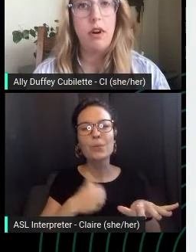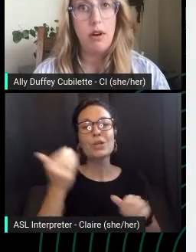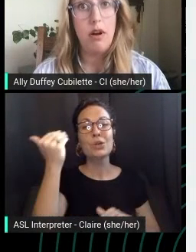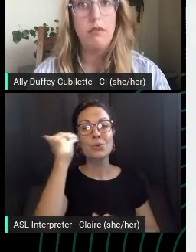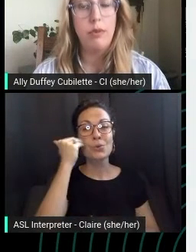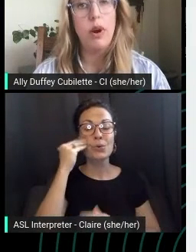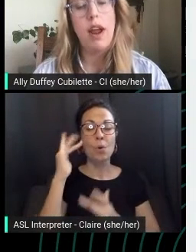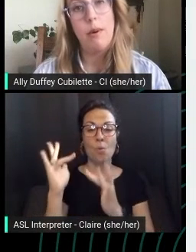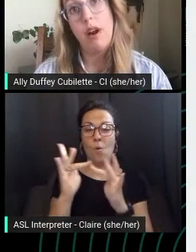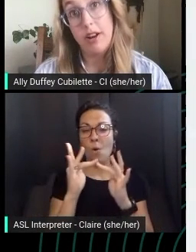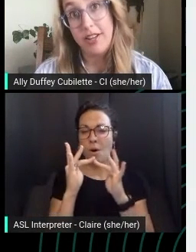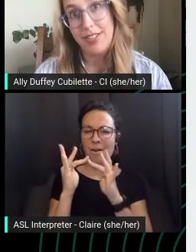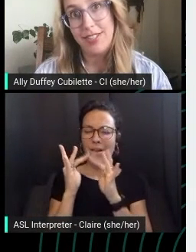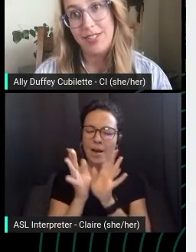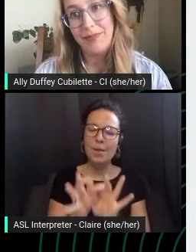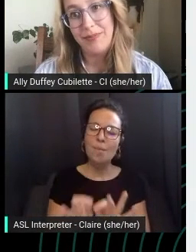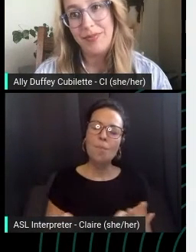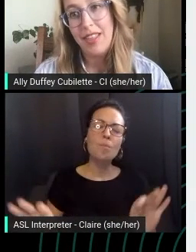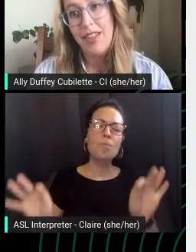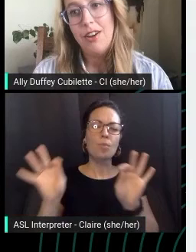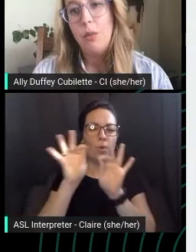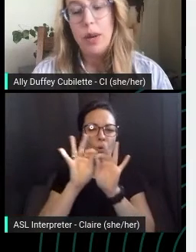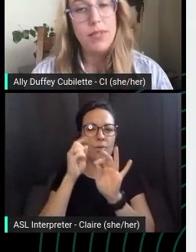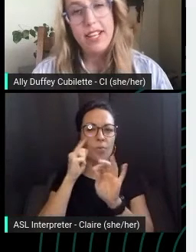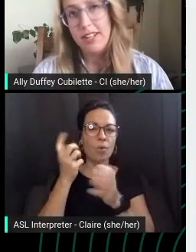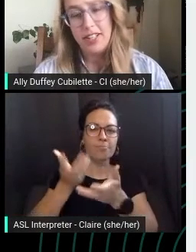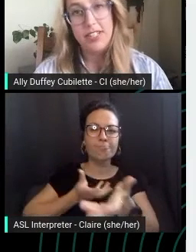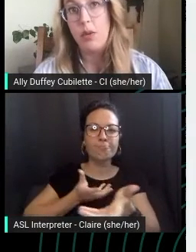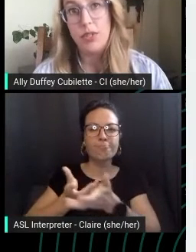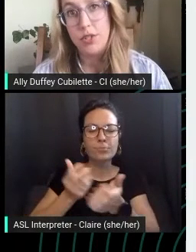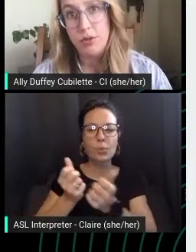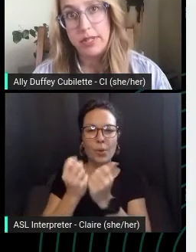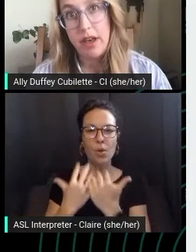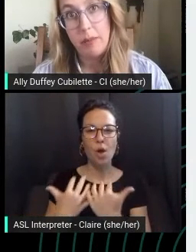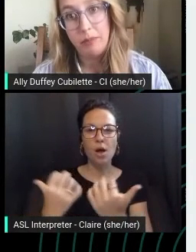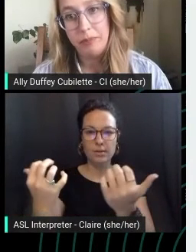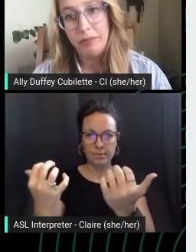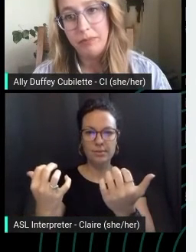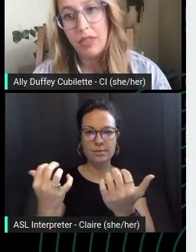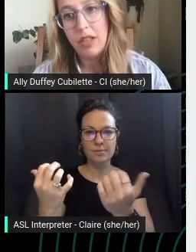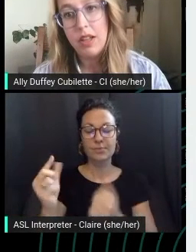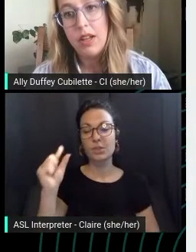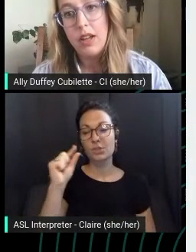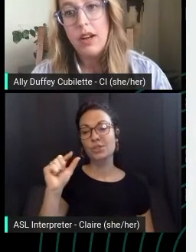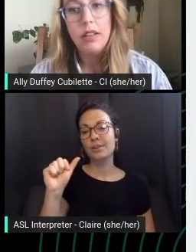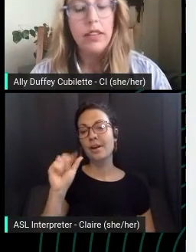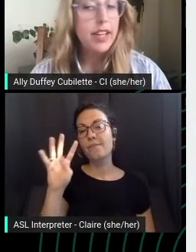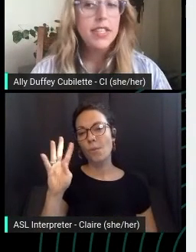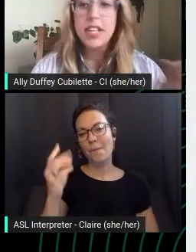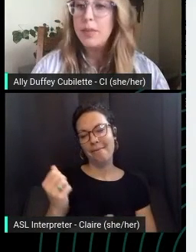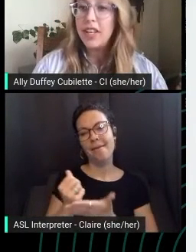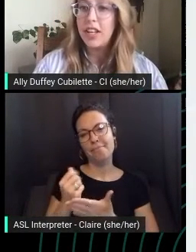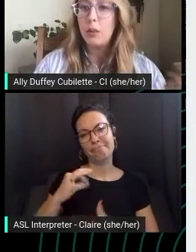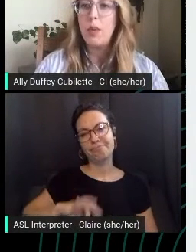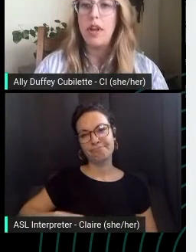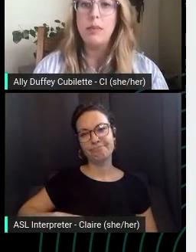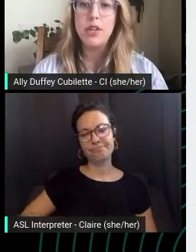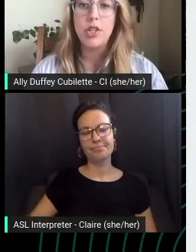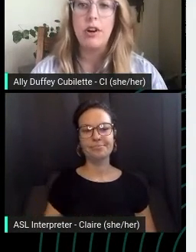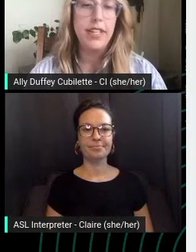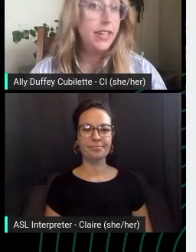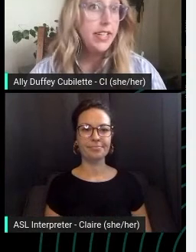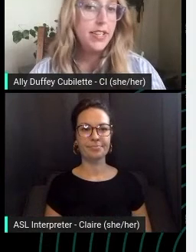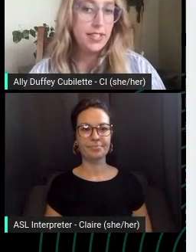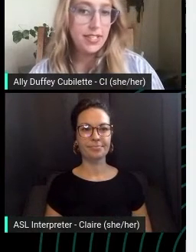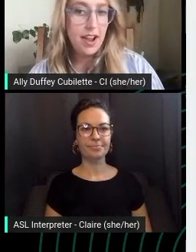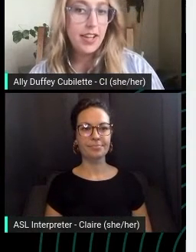experiences for our audiences. Website analytics helps us do just that. Like I said at the beginning, we want to make